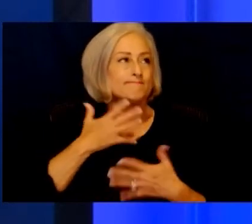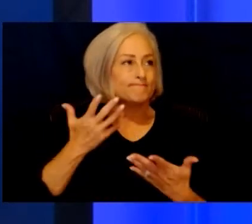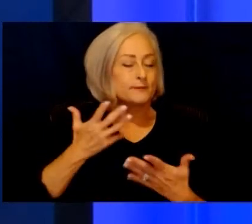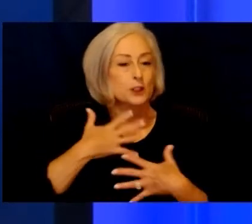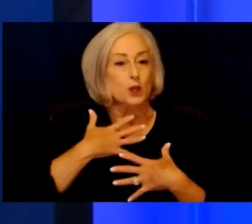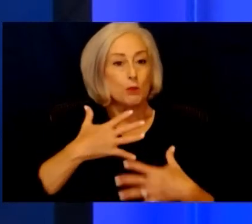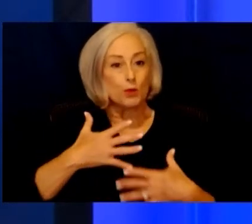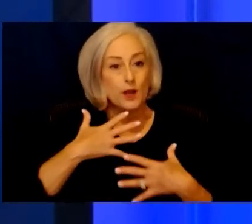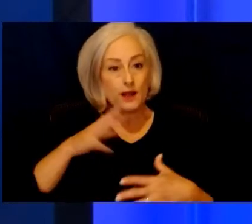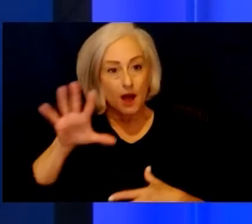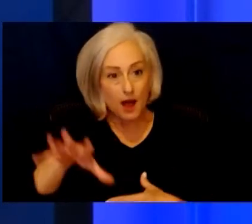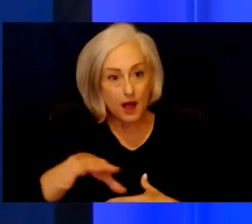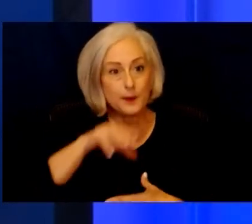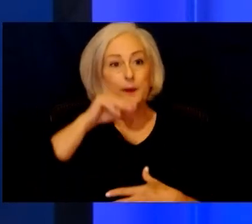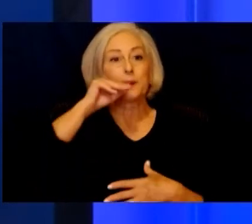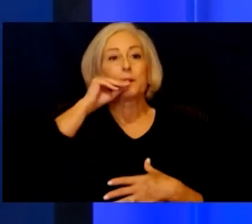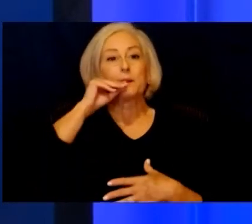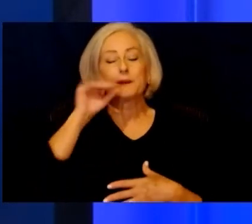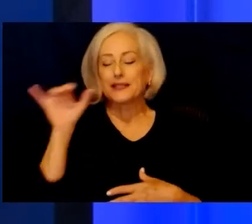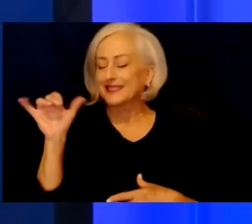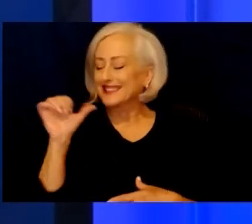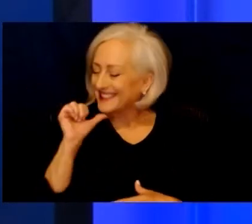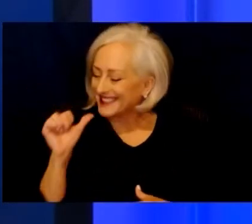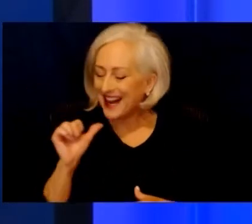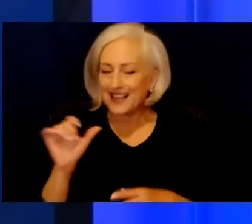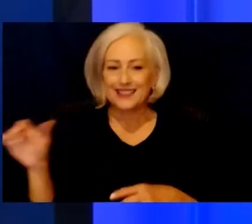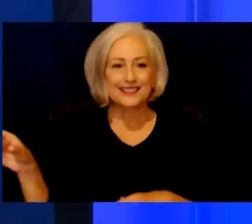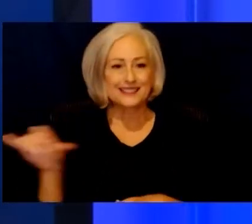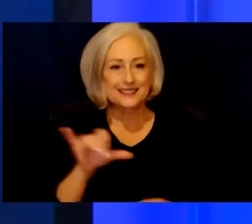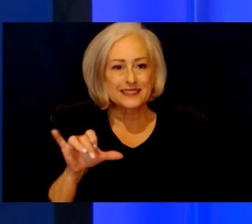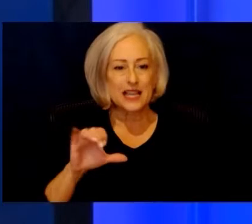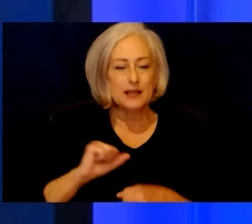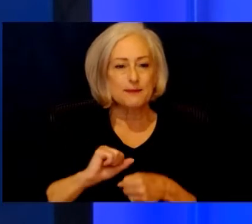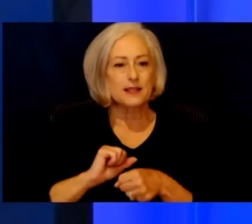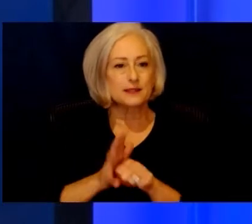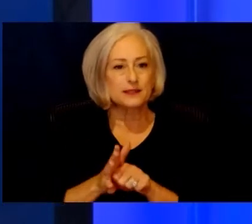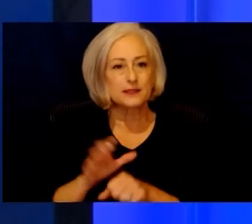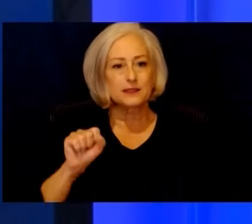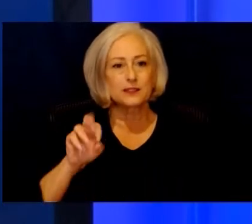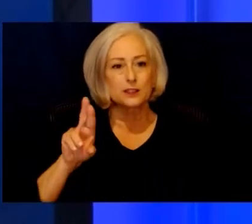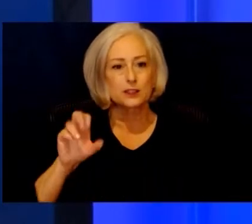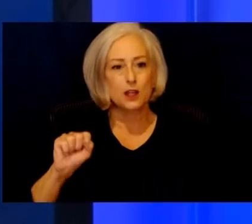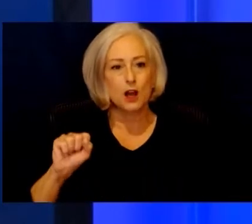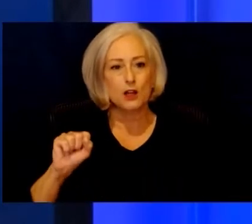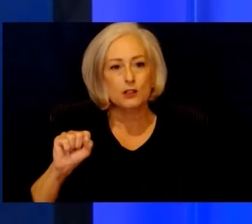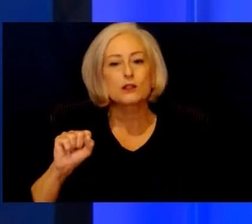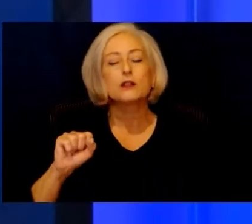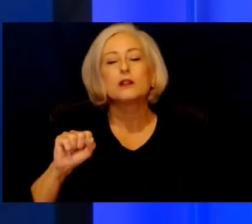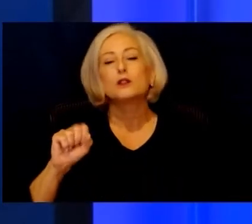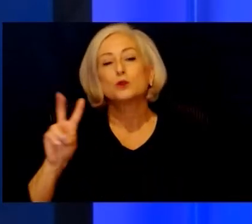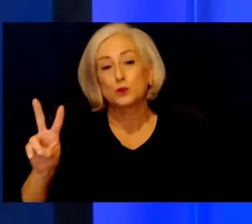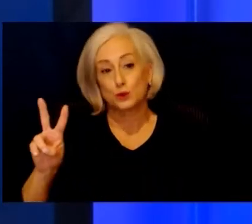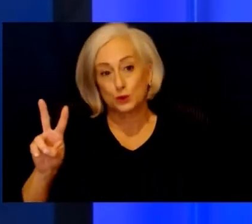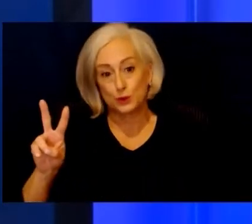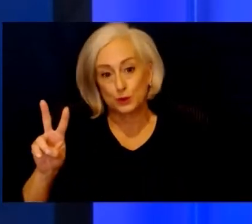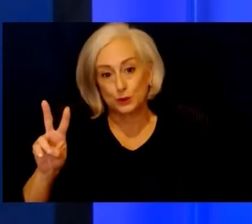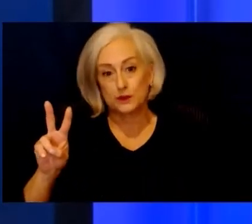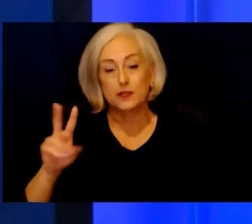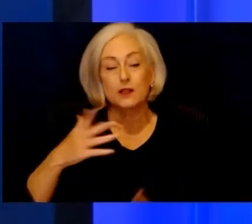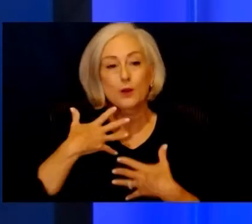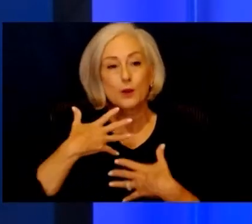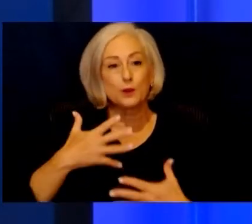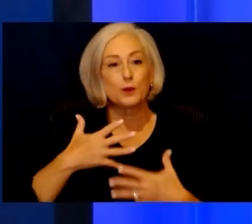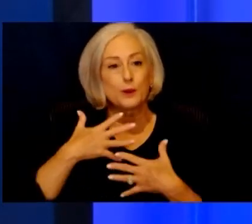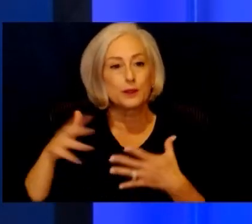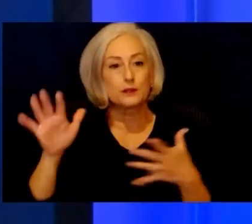that SARS-CoV-2 is able to spread through respiratory droplets or aerosols. But really what we are talking about